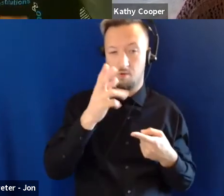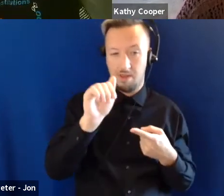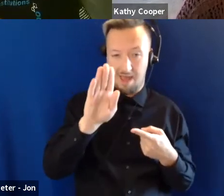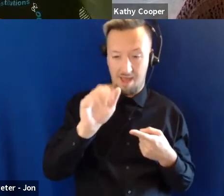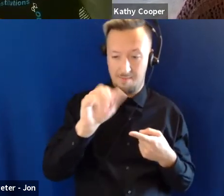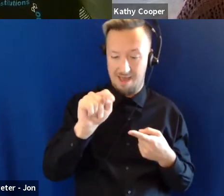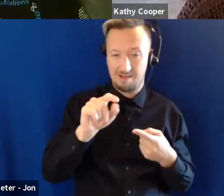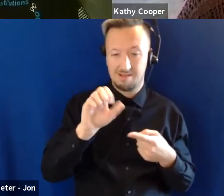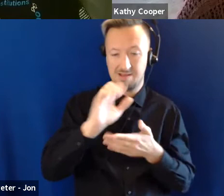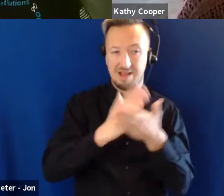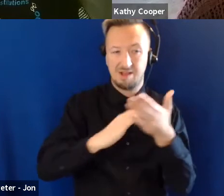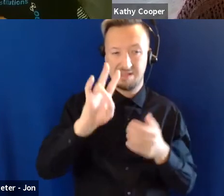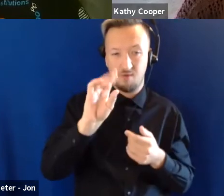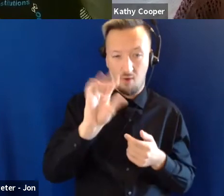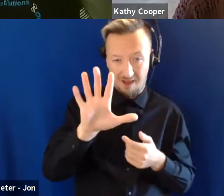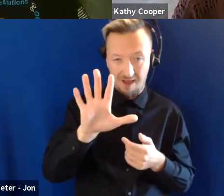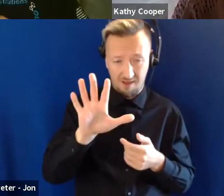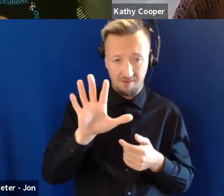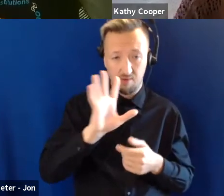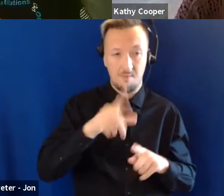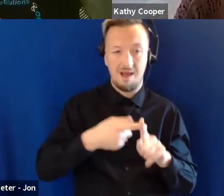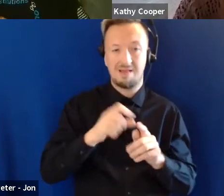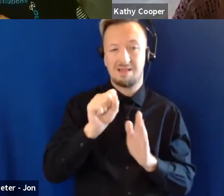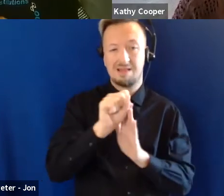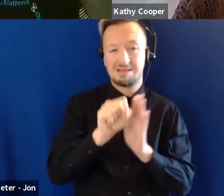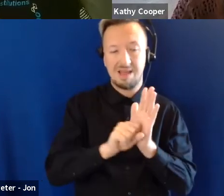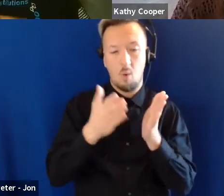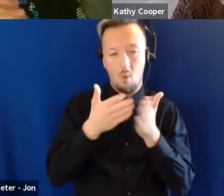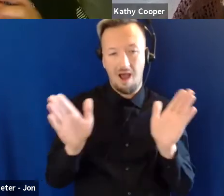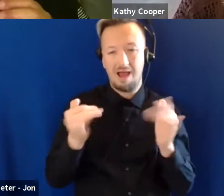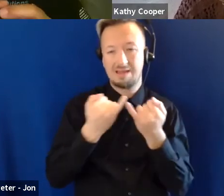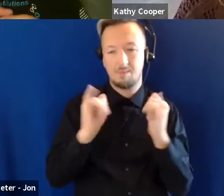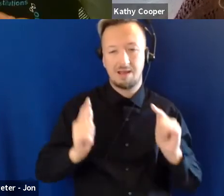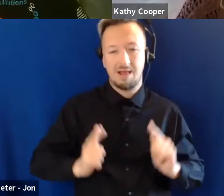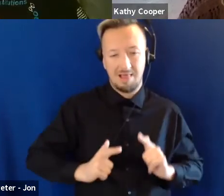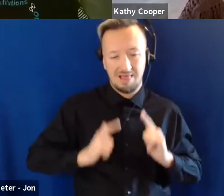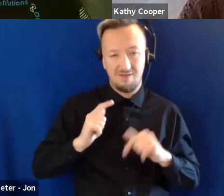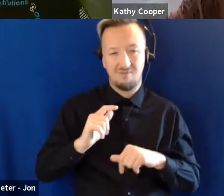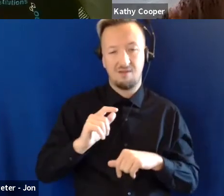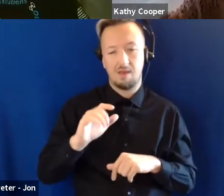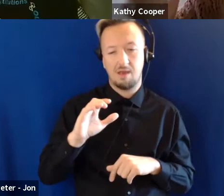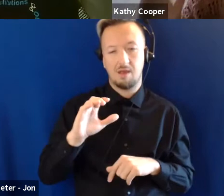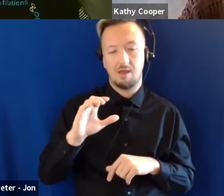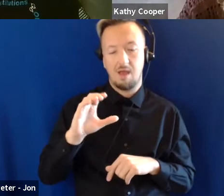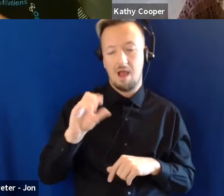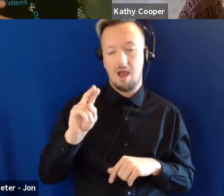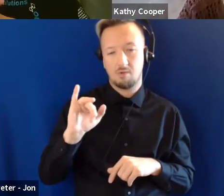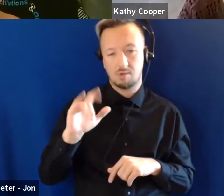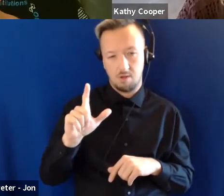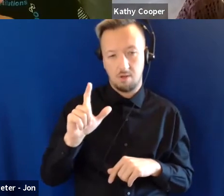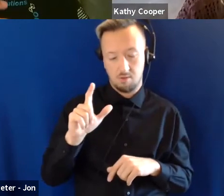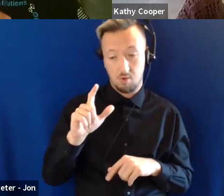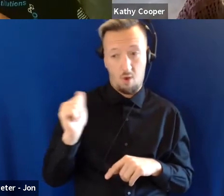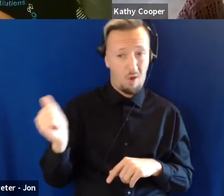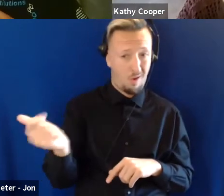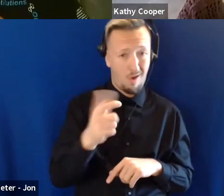705. It talks about the statewide independent living council. And I think all SILCs should know